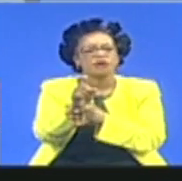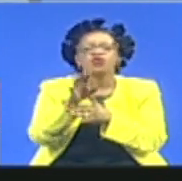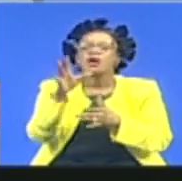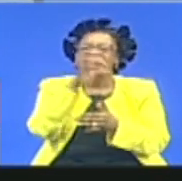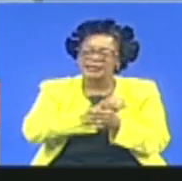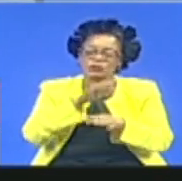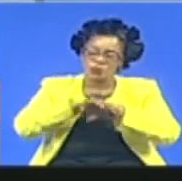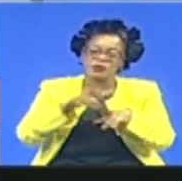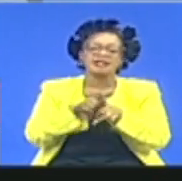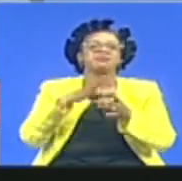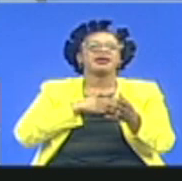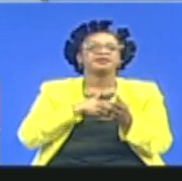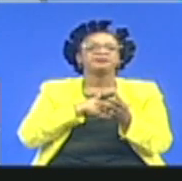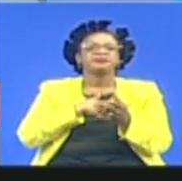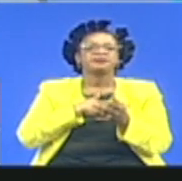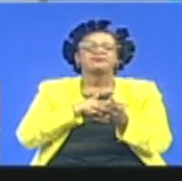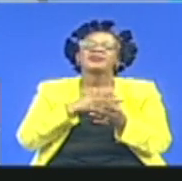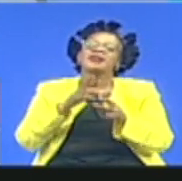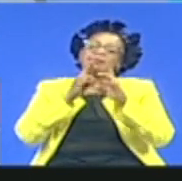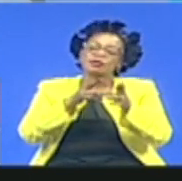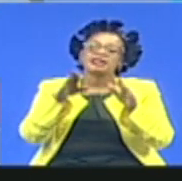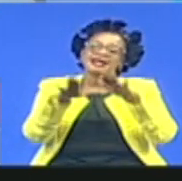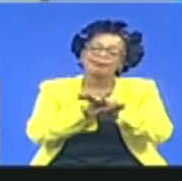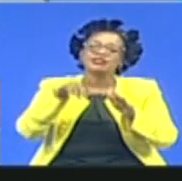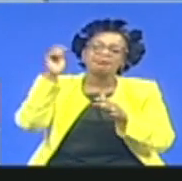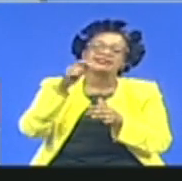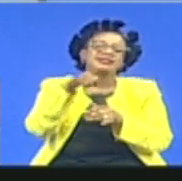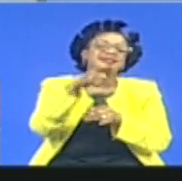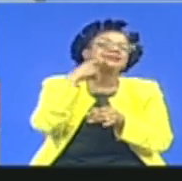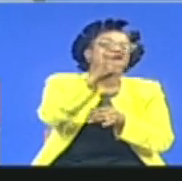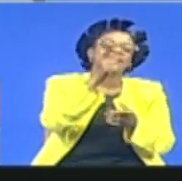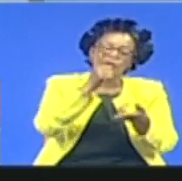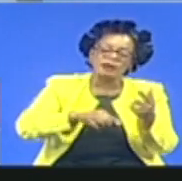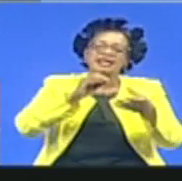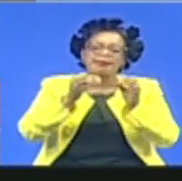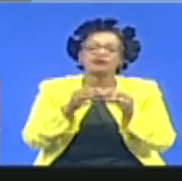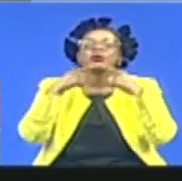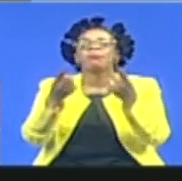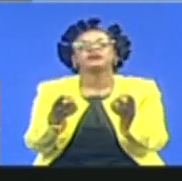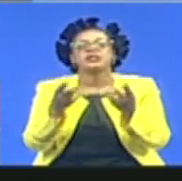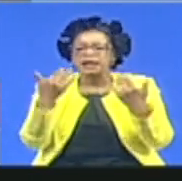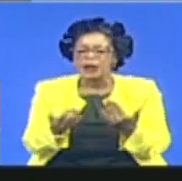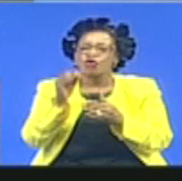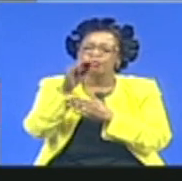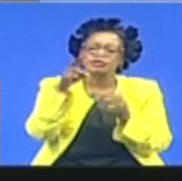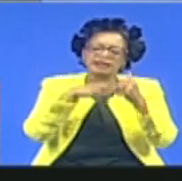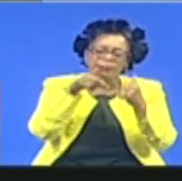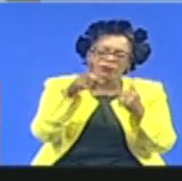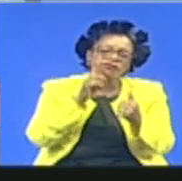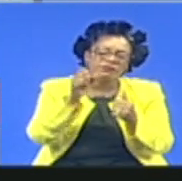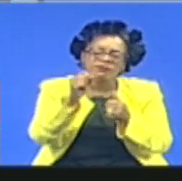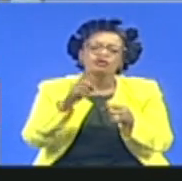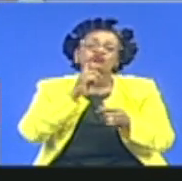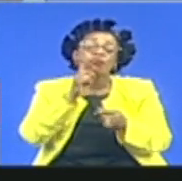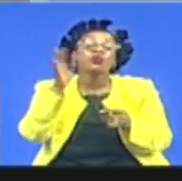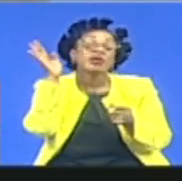are reporting to the deputy. He's the one telling them, the deputy president is the one telling them what figures to put. He's telling them now put 7.5, tomorrow 8.2. You'll hear